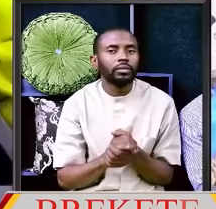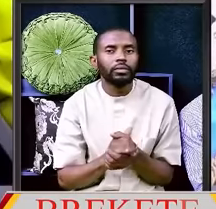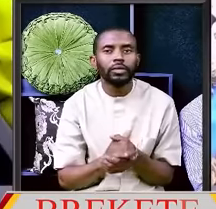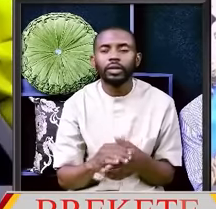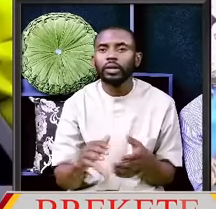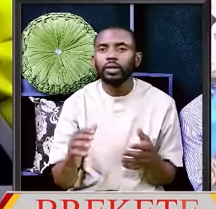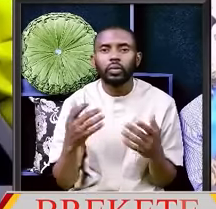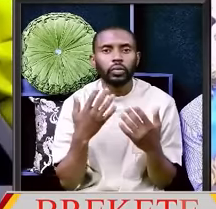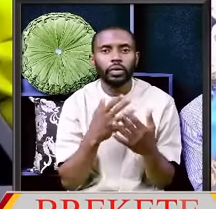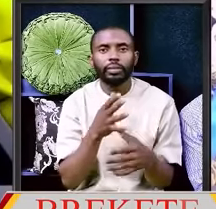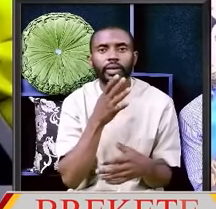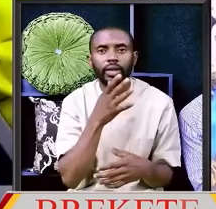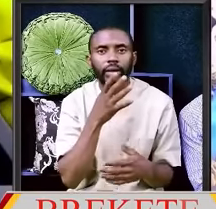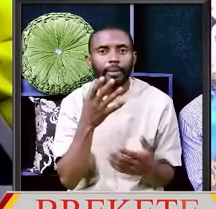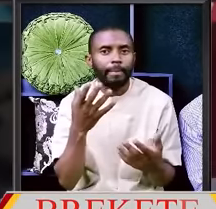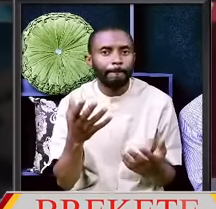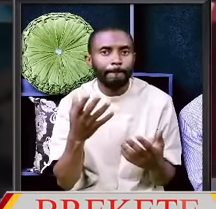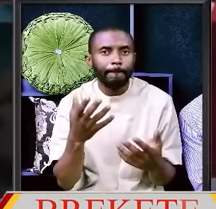And now... Wait, madam.